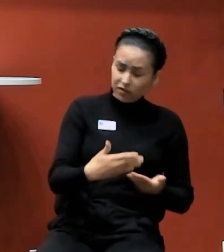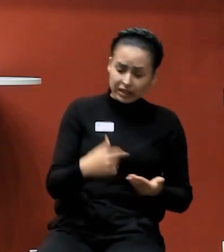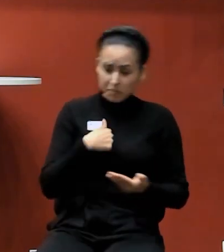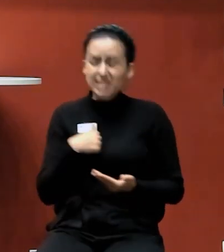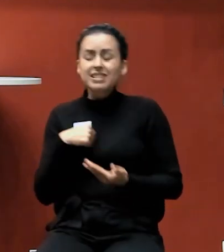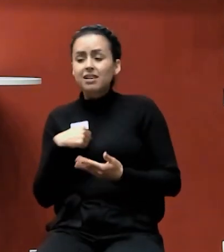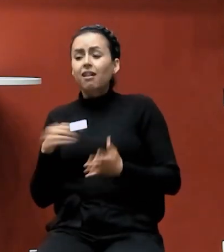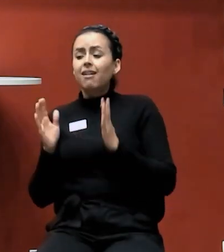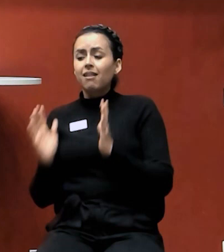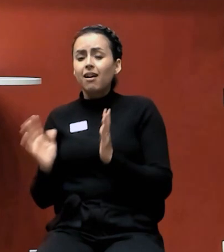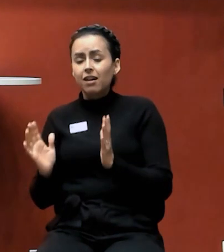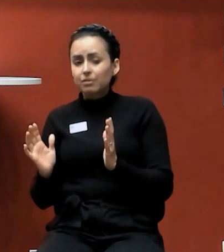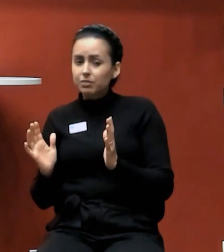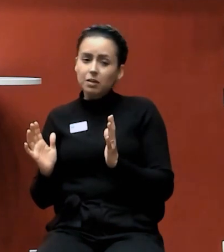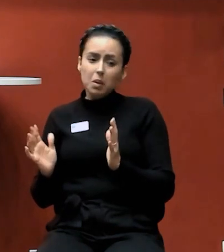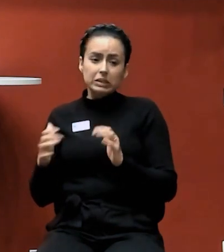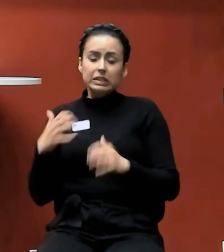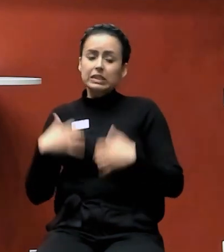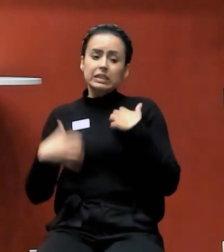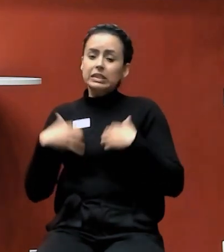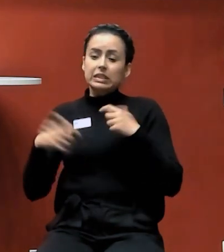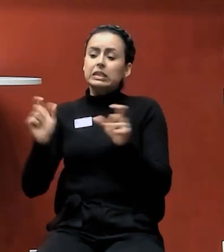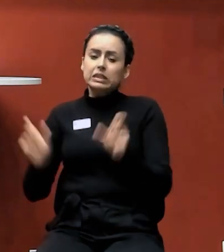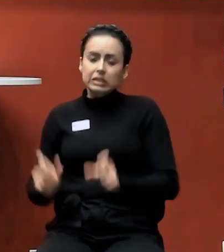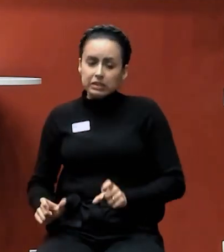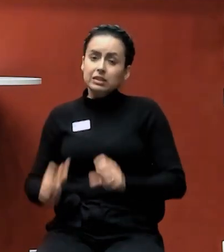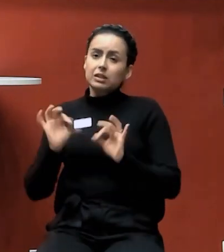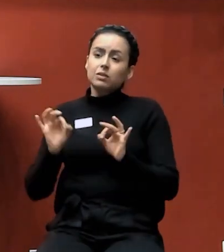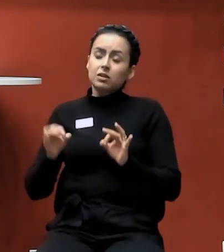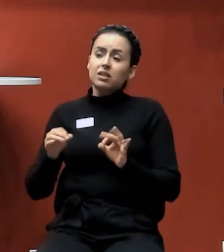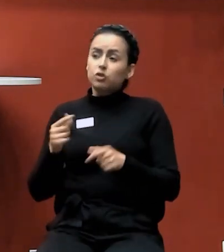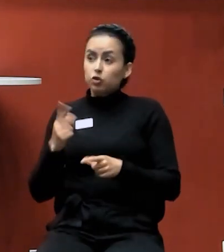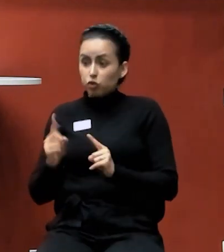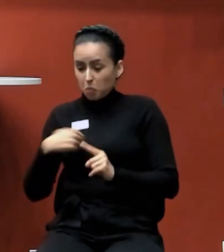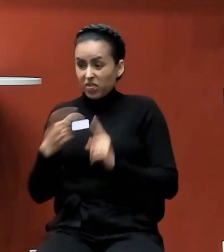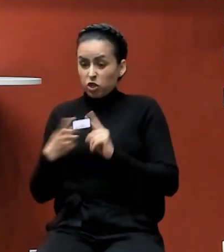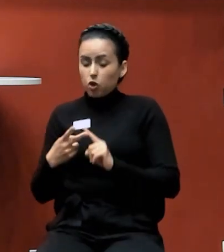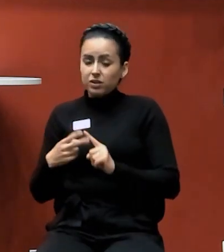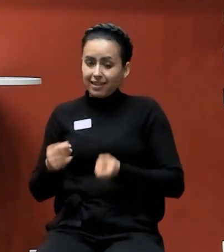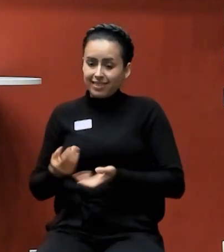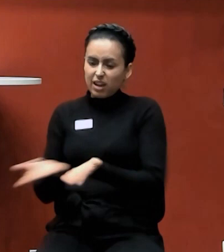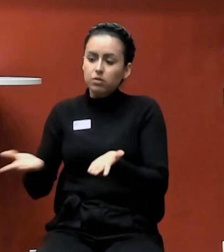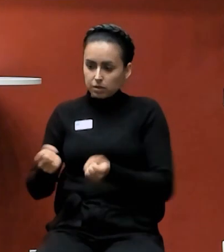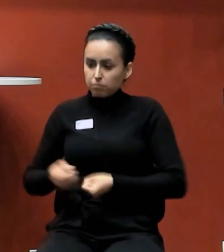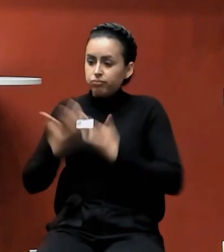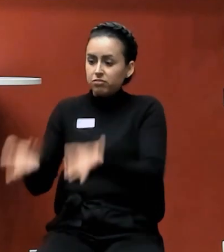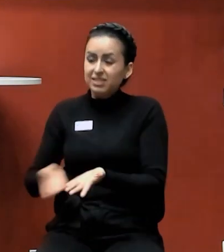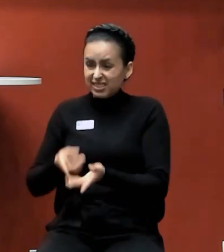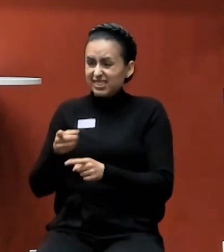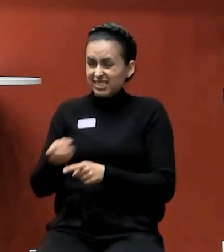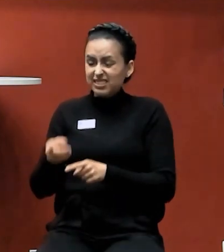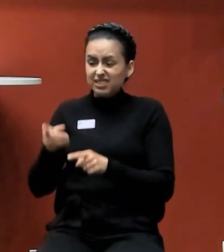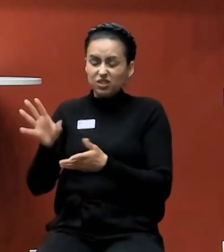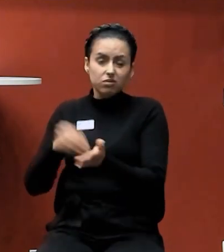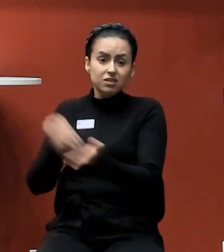terrified of making a new one. And it's shitty, and people are like, who is this person? Like, ugh, you know? Like,